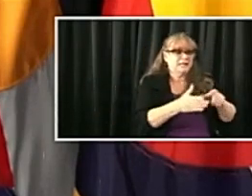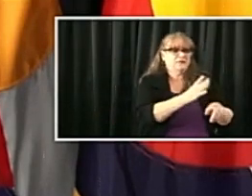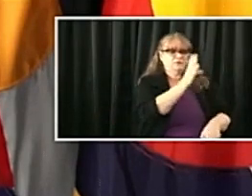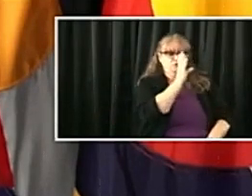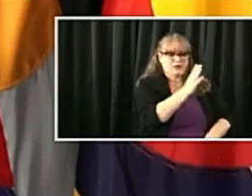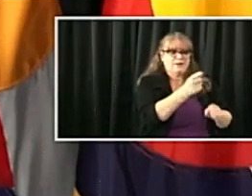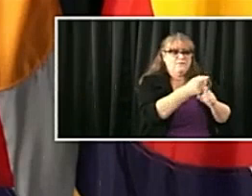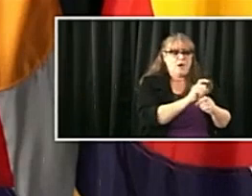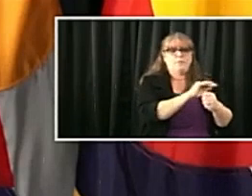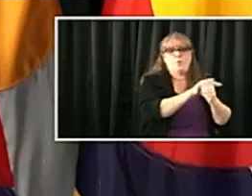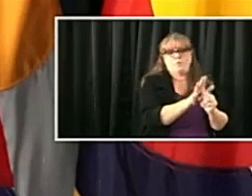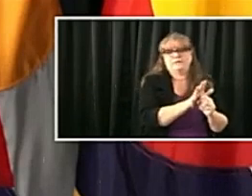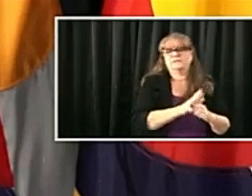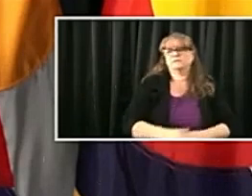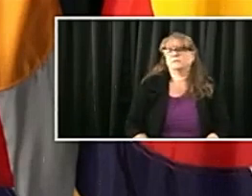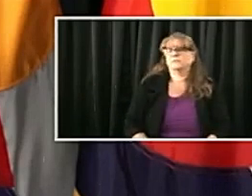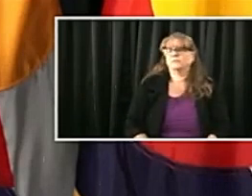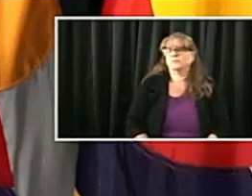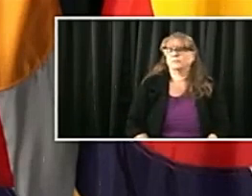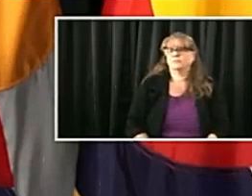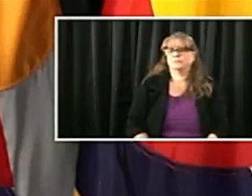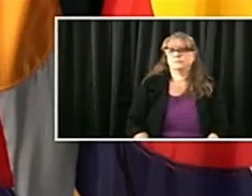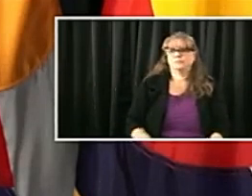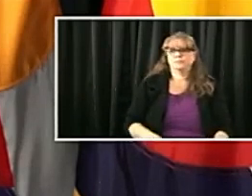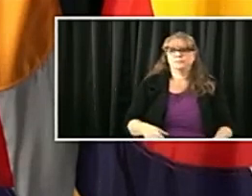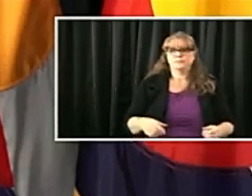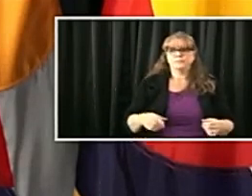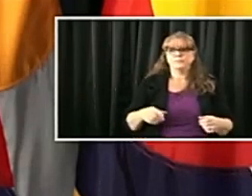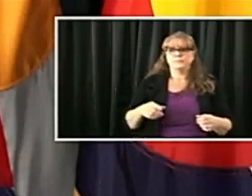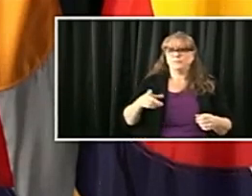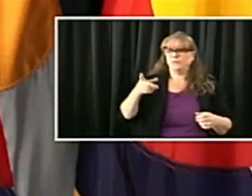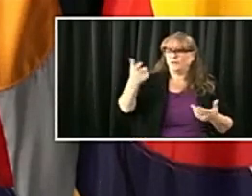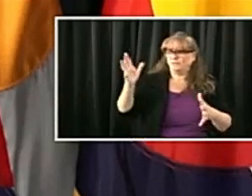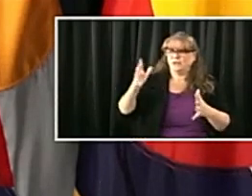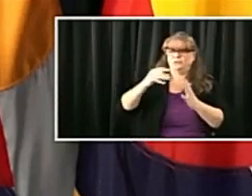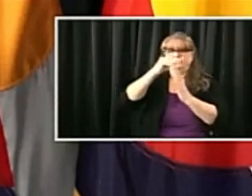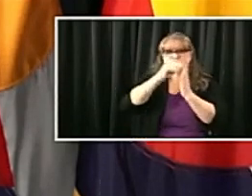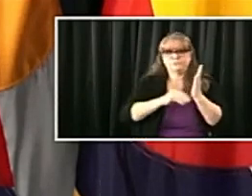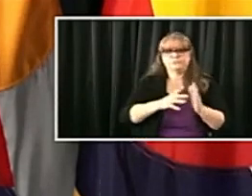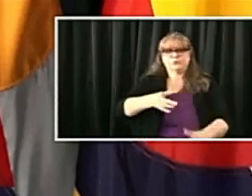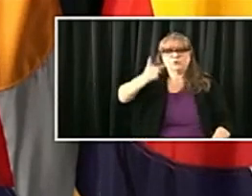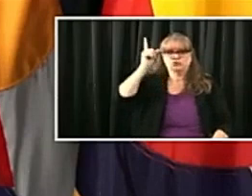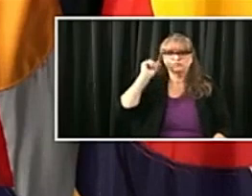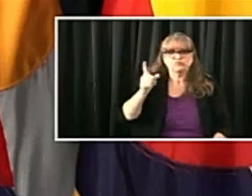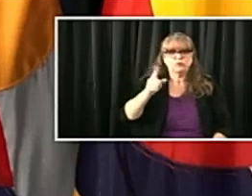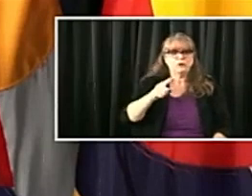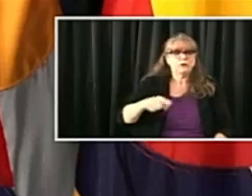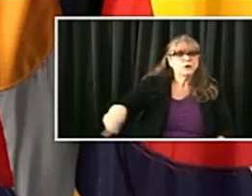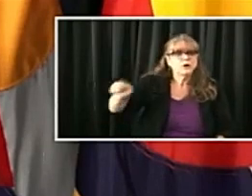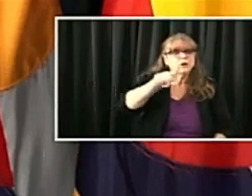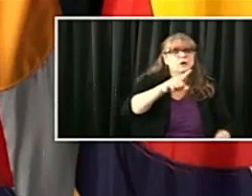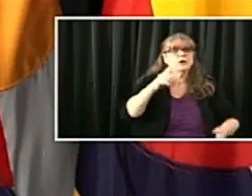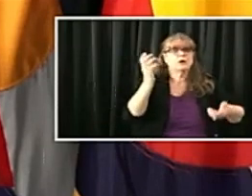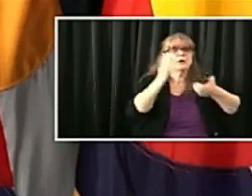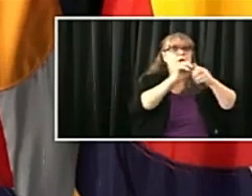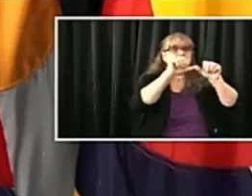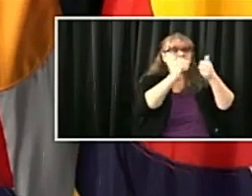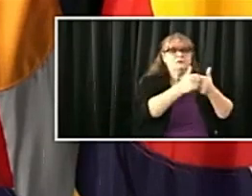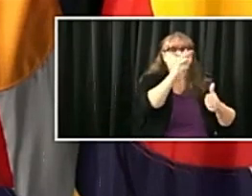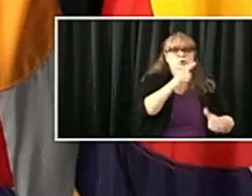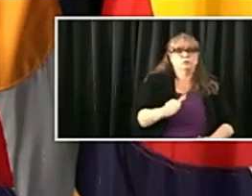Has issued any stern letters to vaccine providers or pulled any partnerships because of mishandling of the vaccine? Yeah, I'd say the